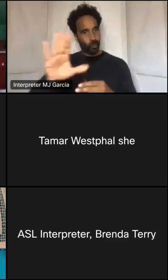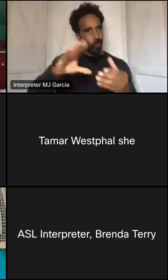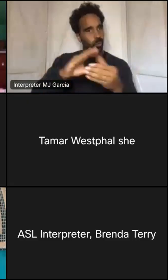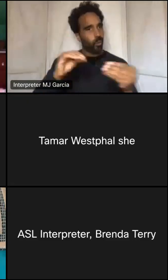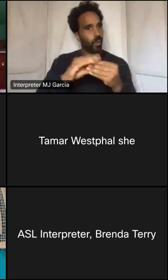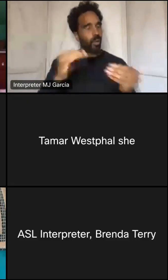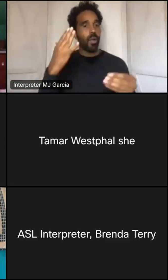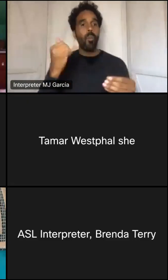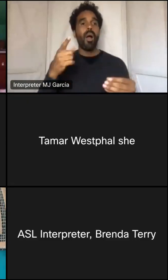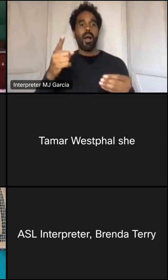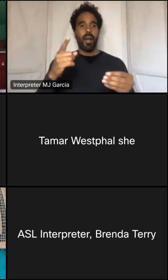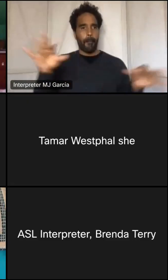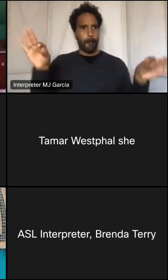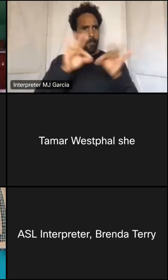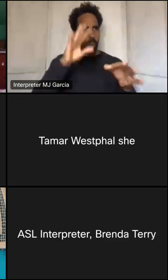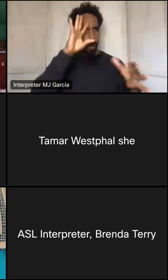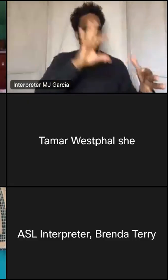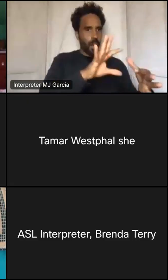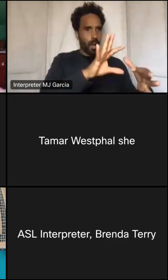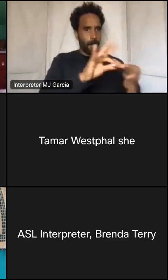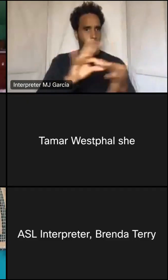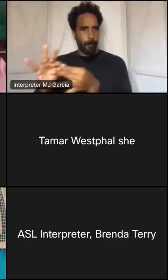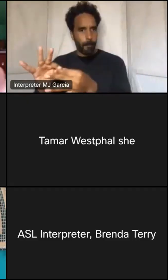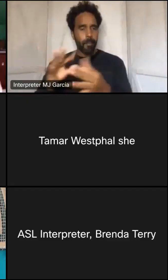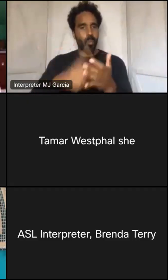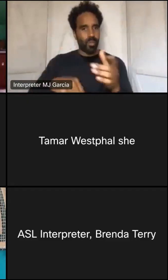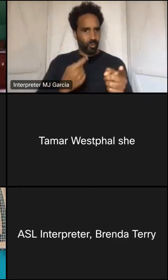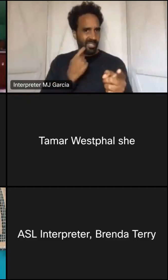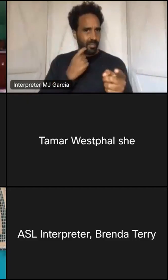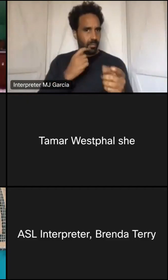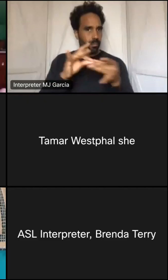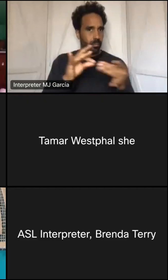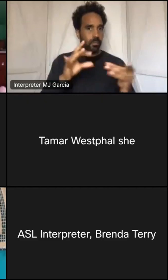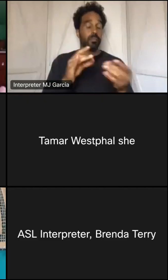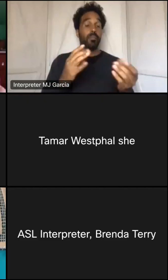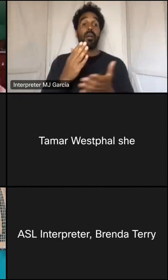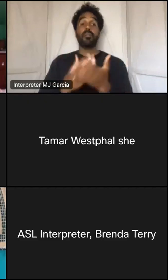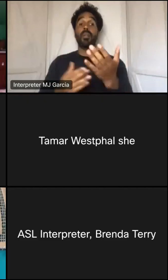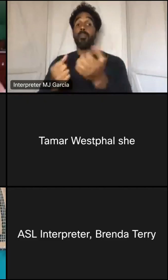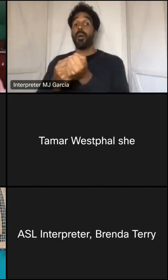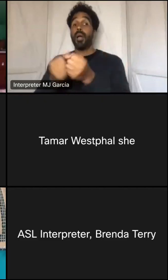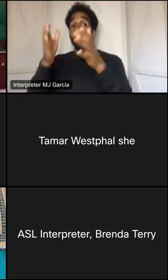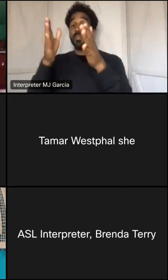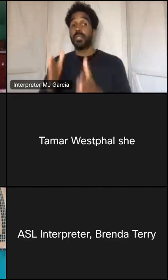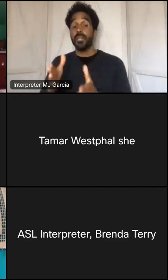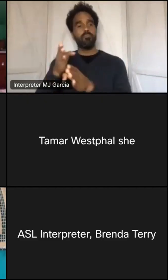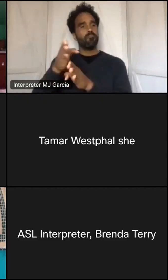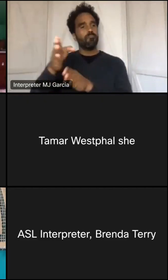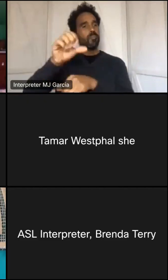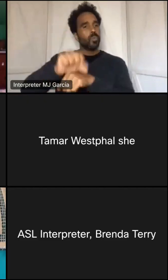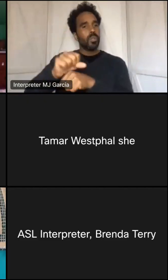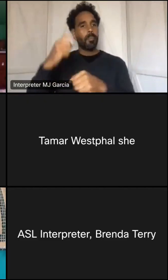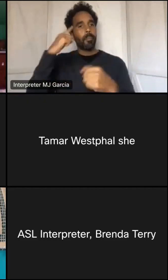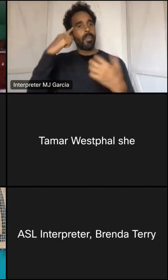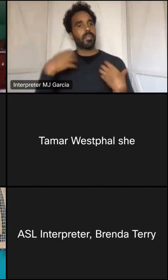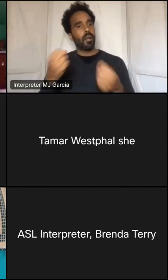are connections, right? There are connections when we have advocates who work in mental health, advocates who